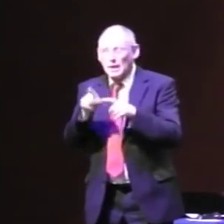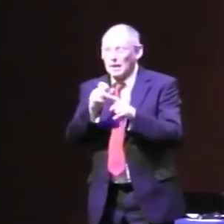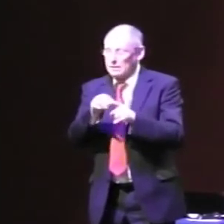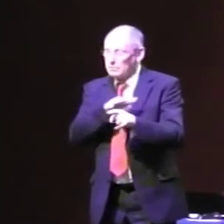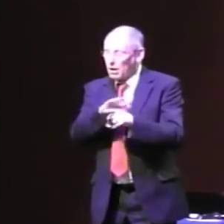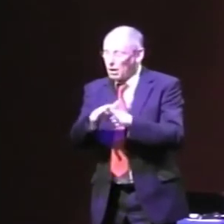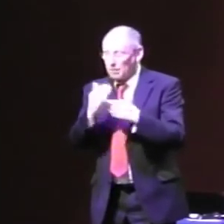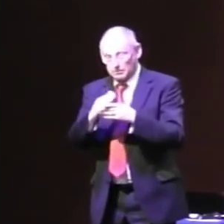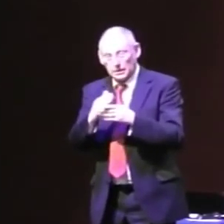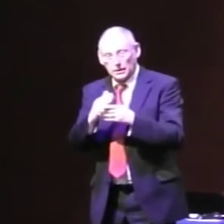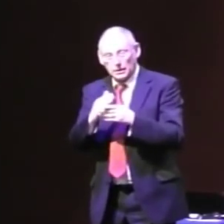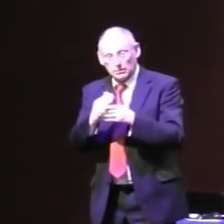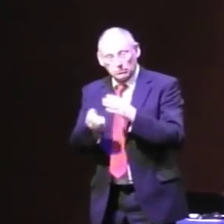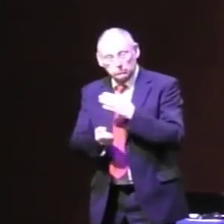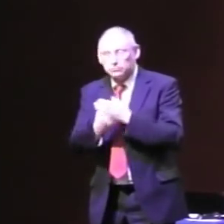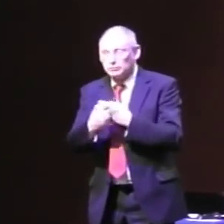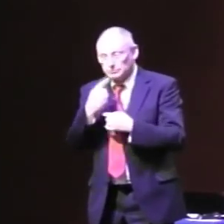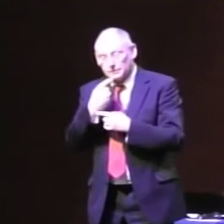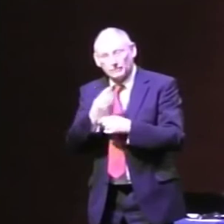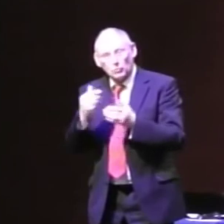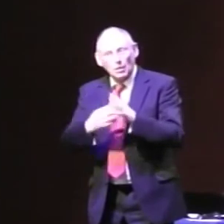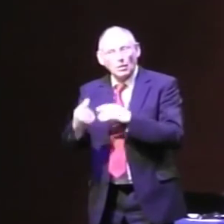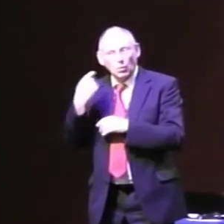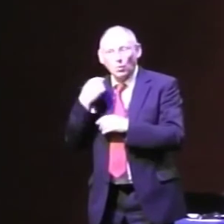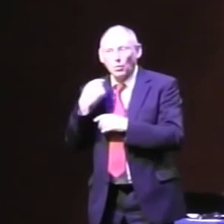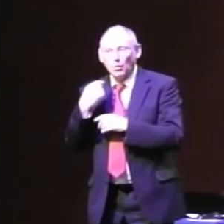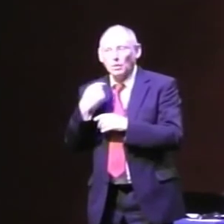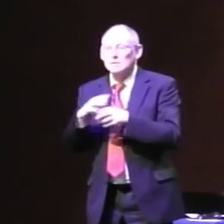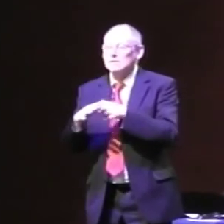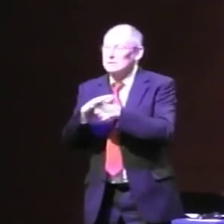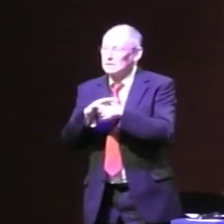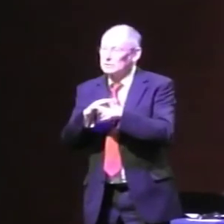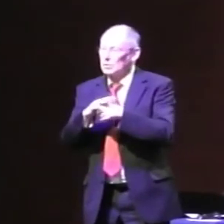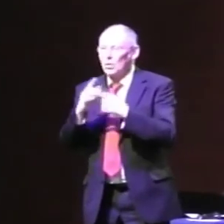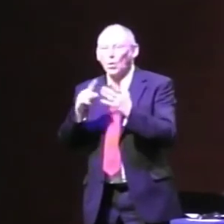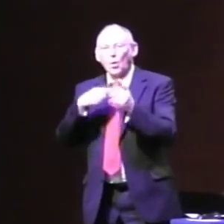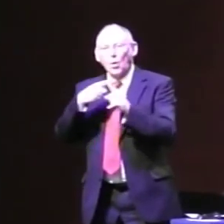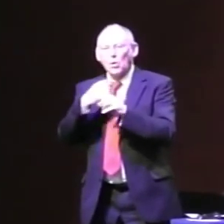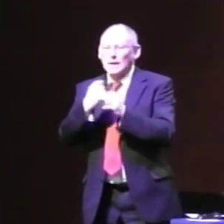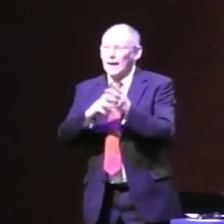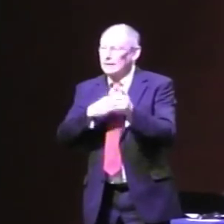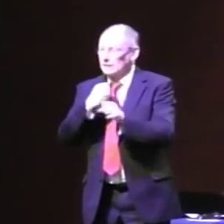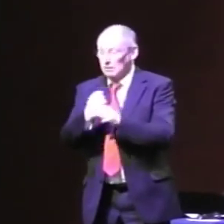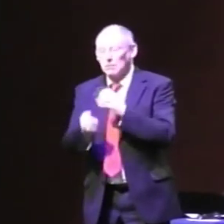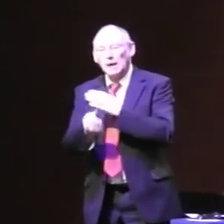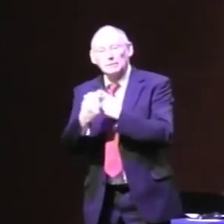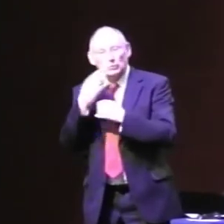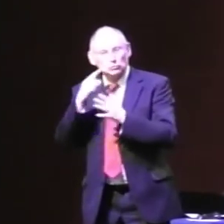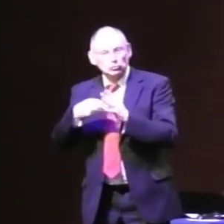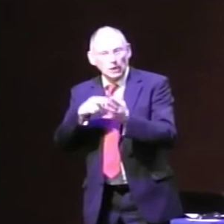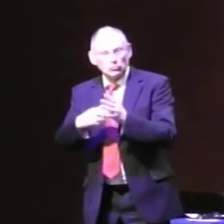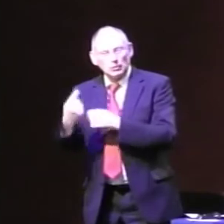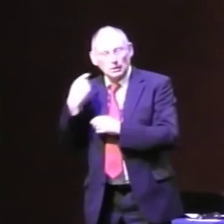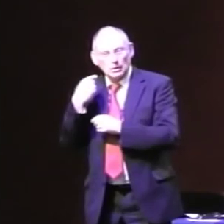were raised a number of months ago. The situation at Oxgangs actually happened in January. There are